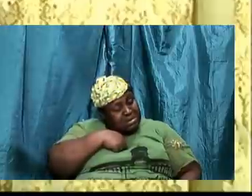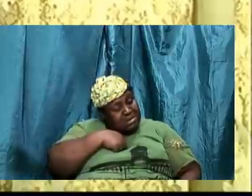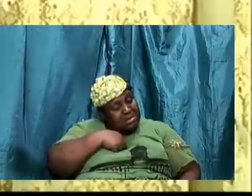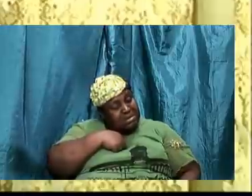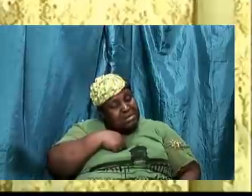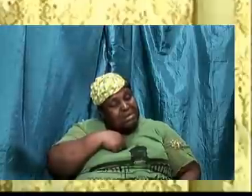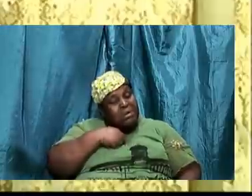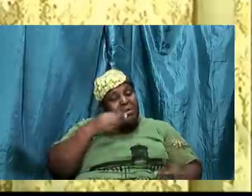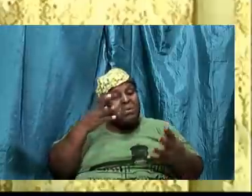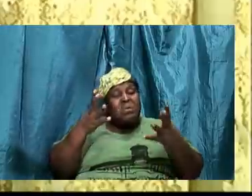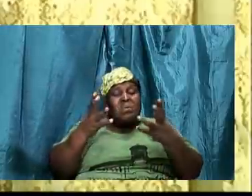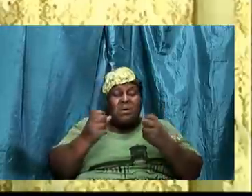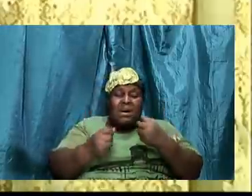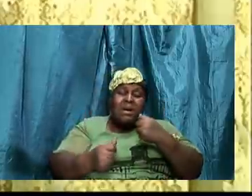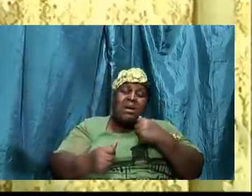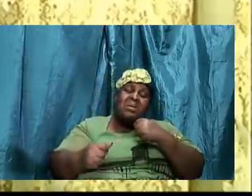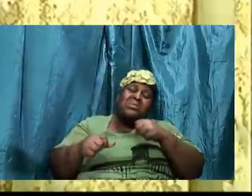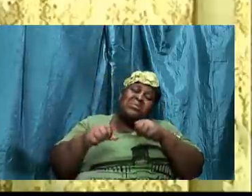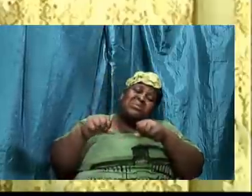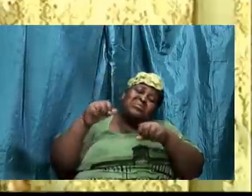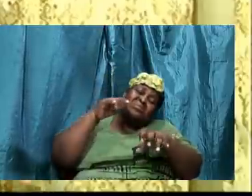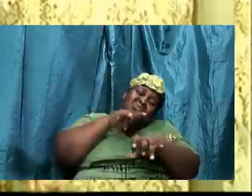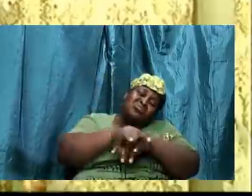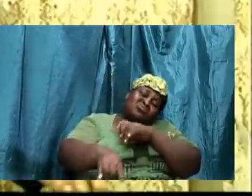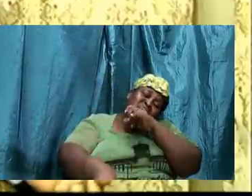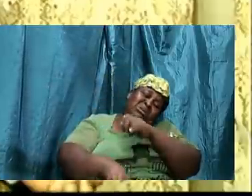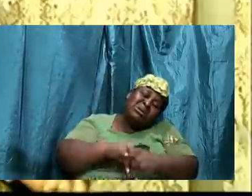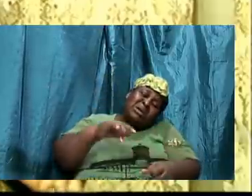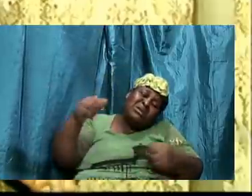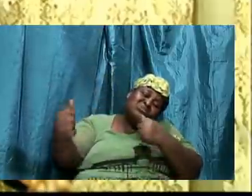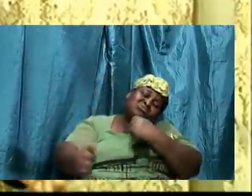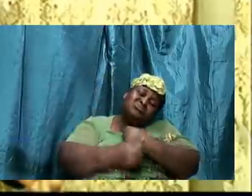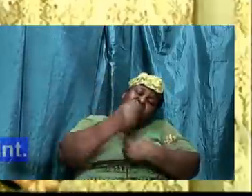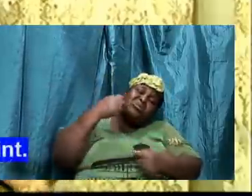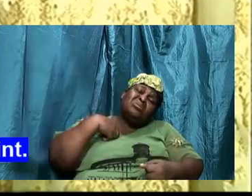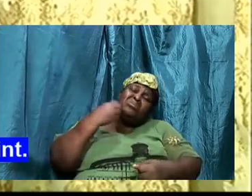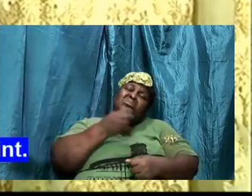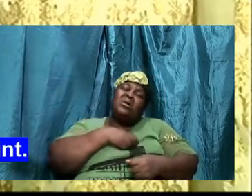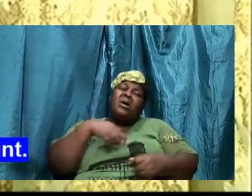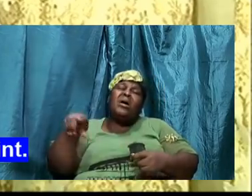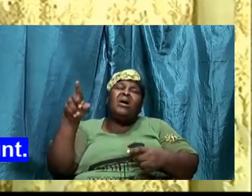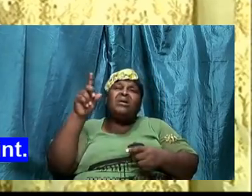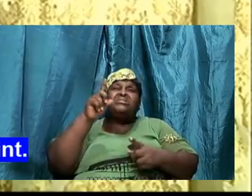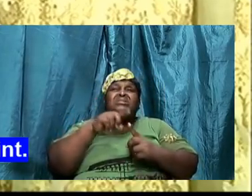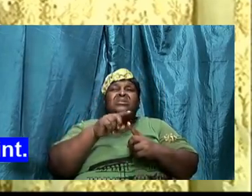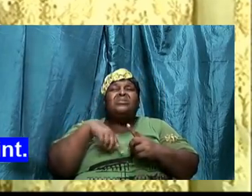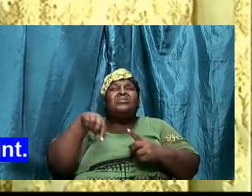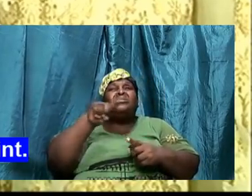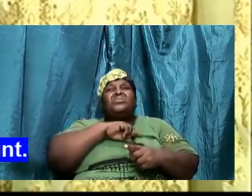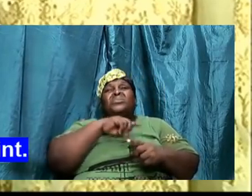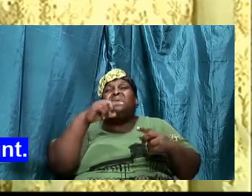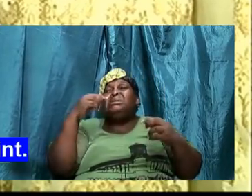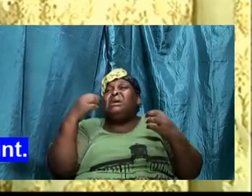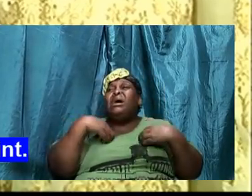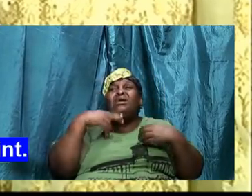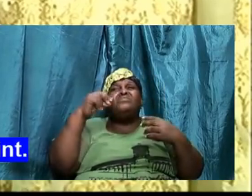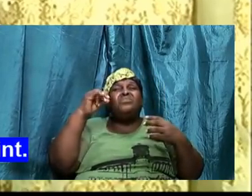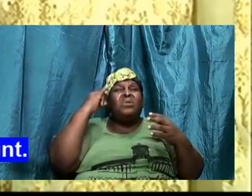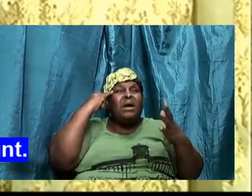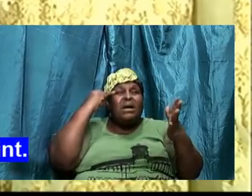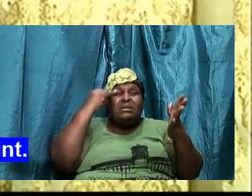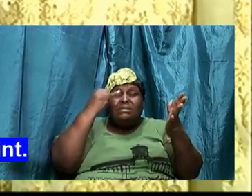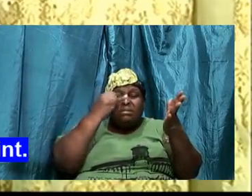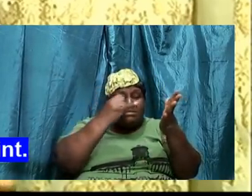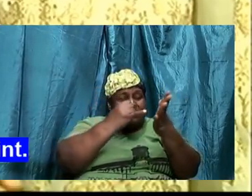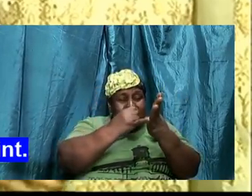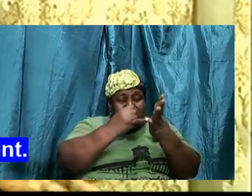us until we have no identity. If we have no identity, we cannot know